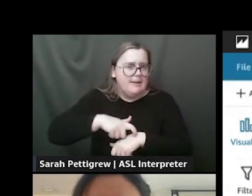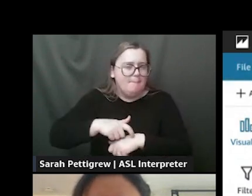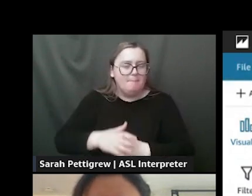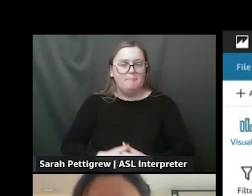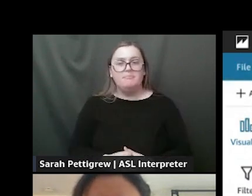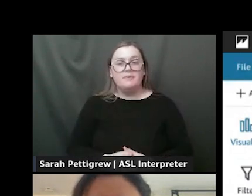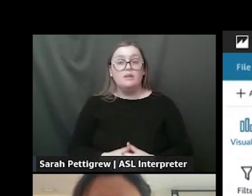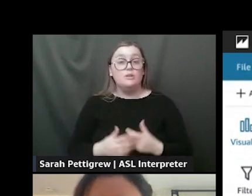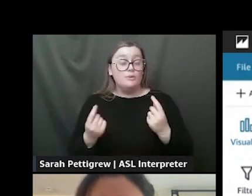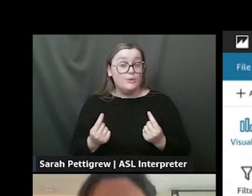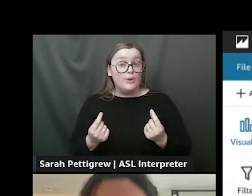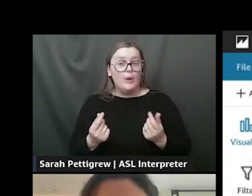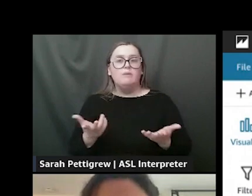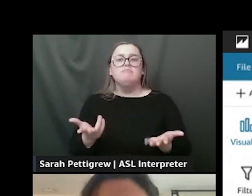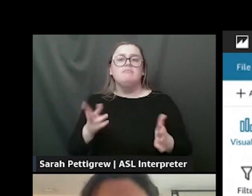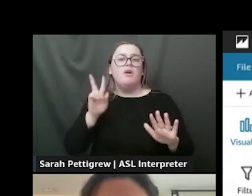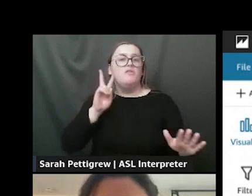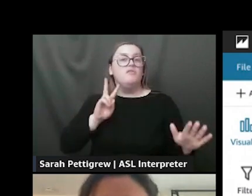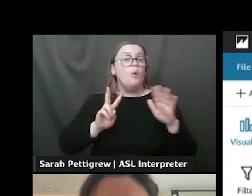hey, forecast